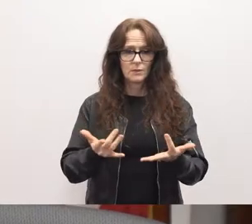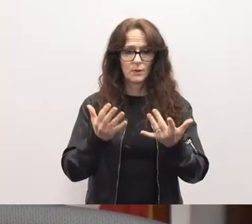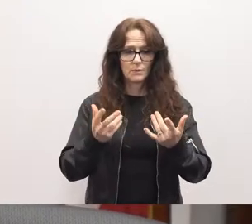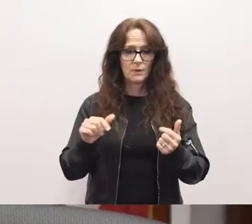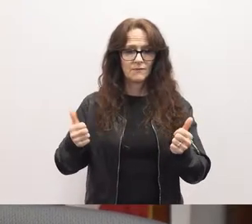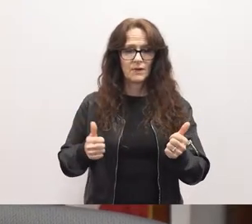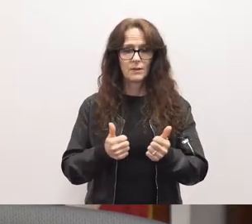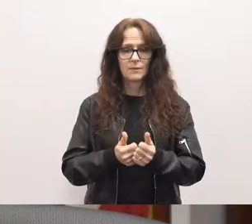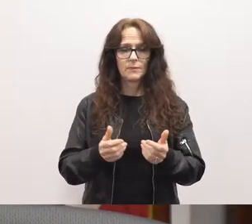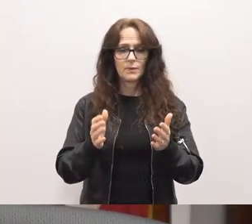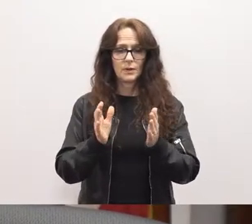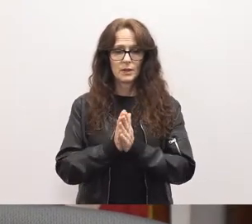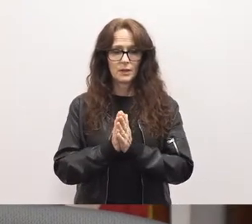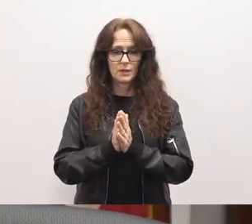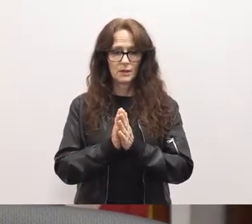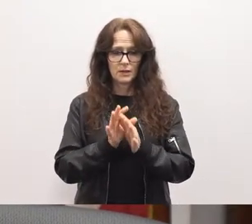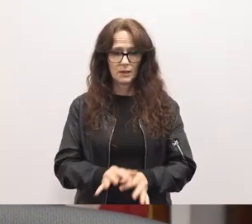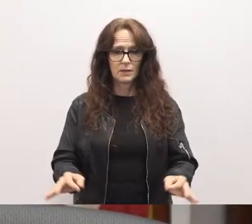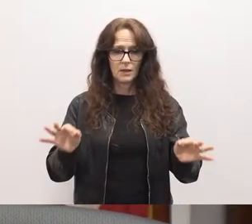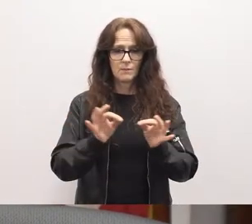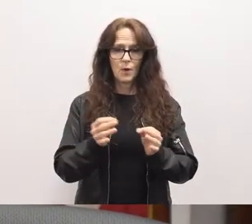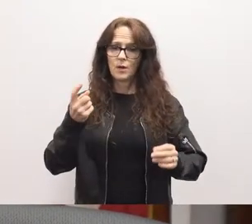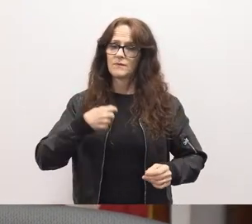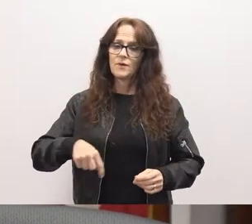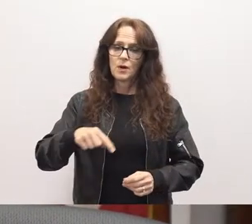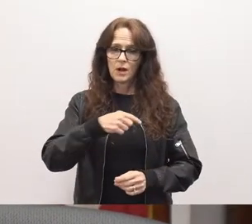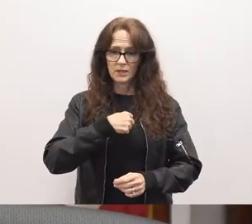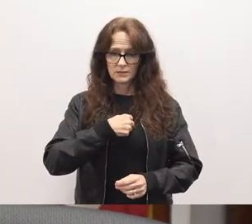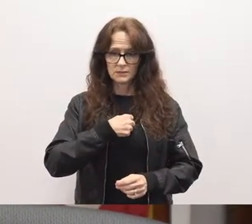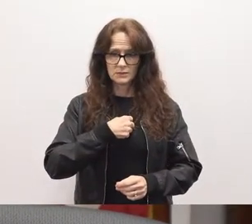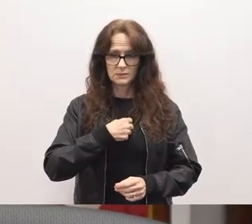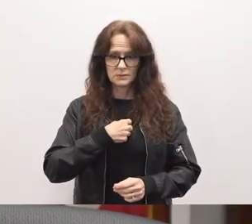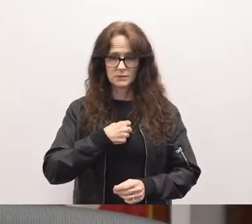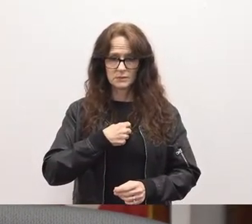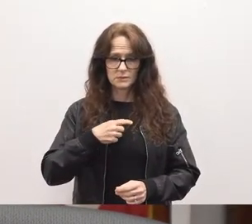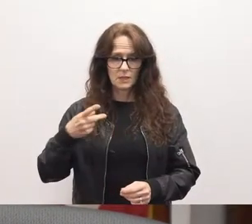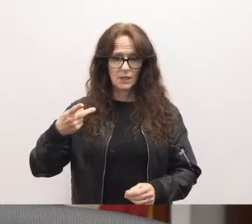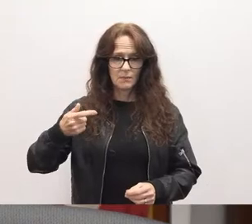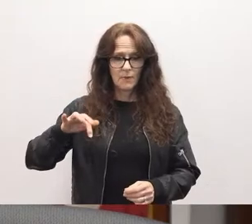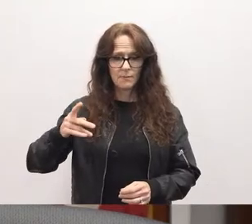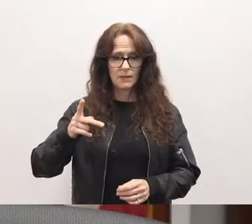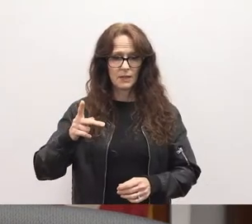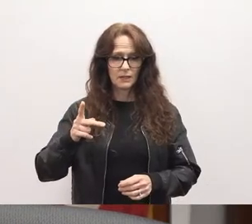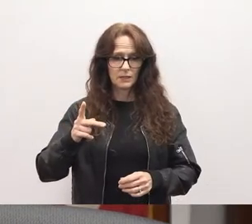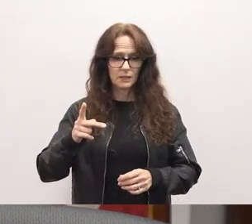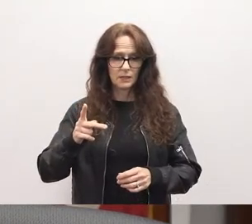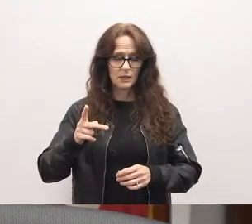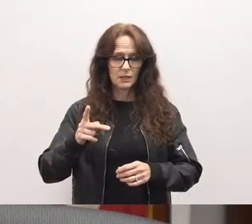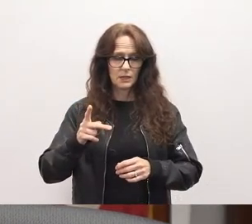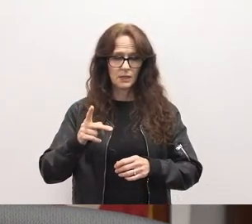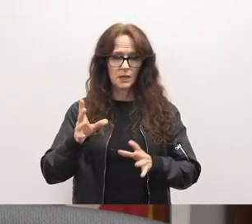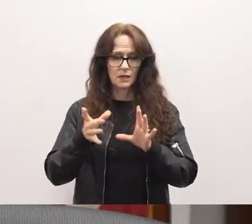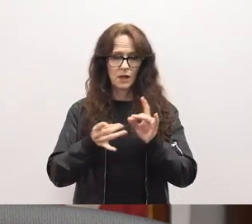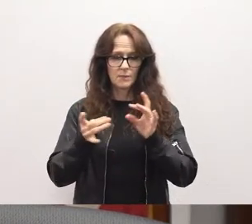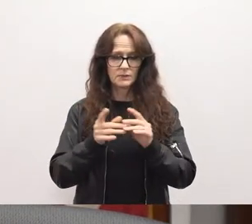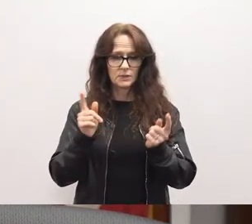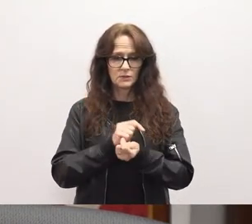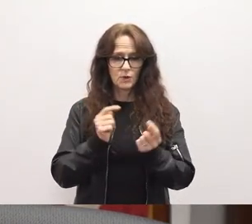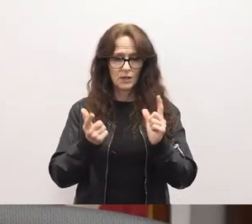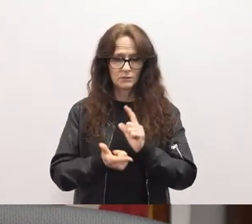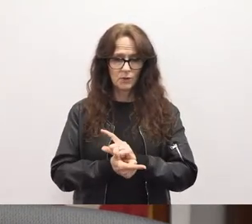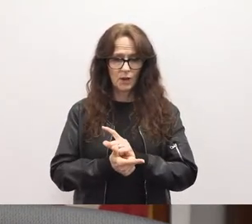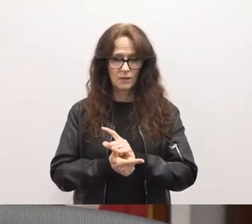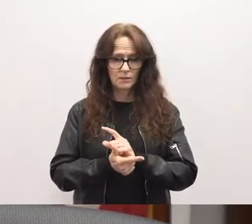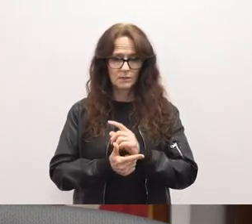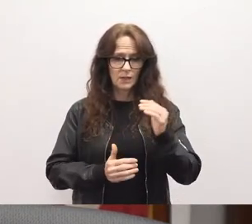follow up. It's important for us to get public comments that are not in English transcribed, so that it also,